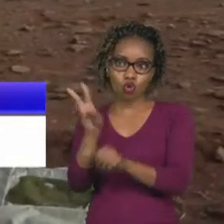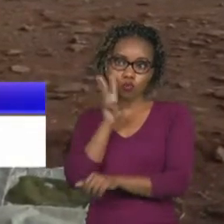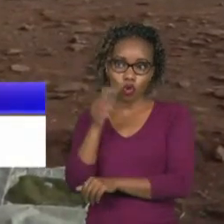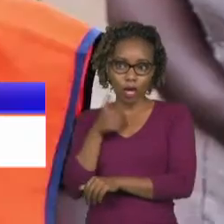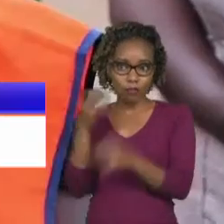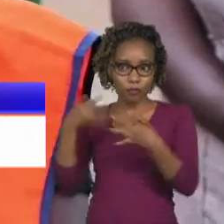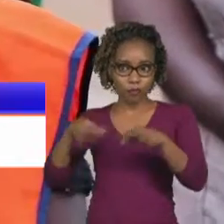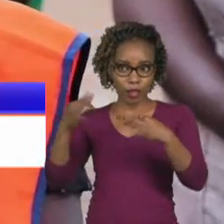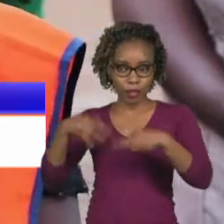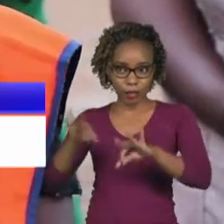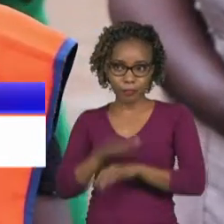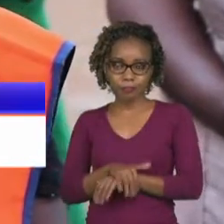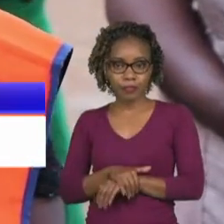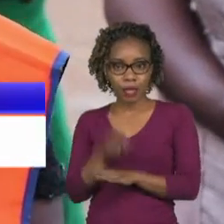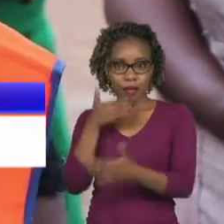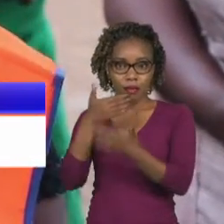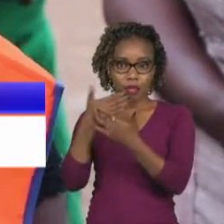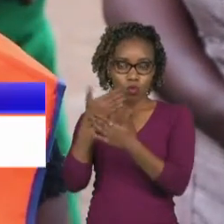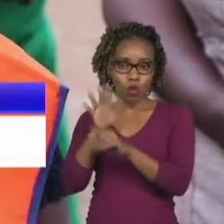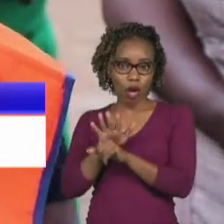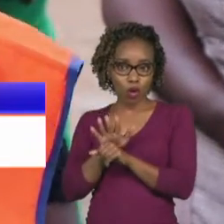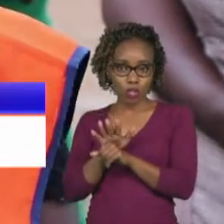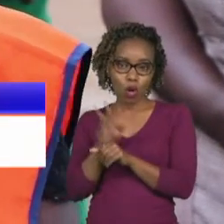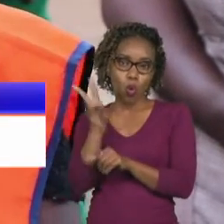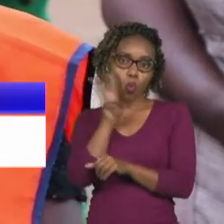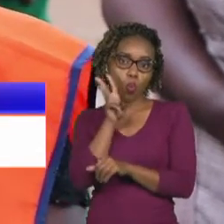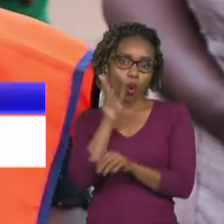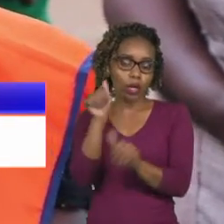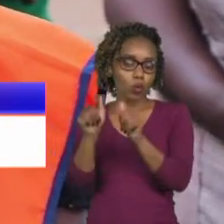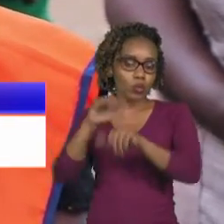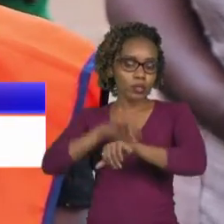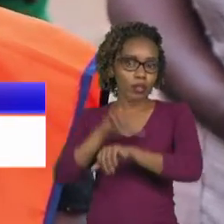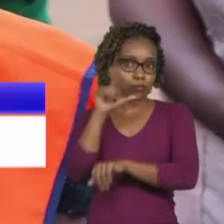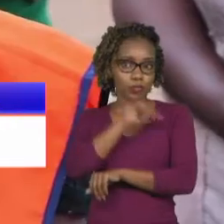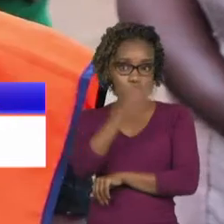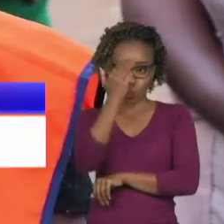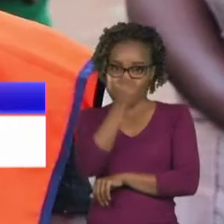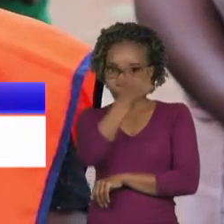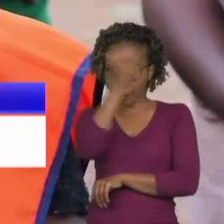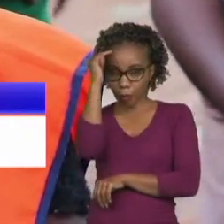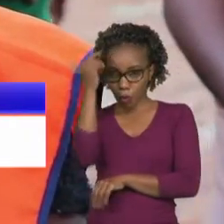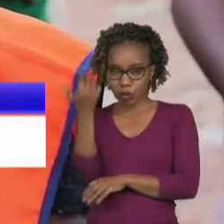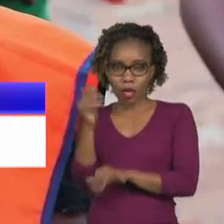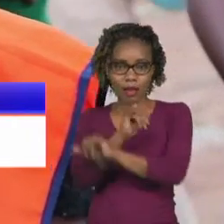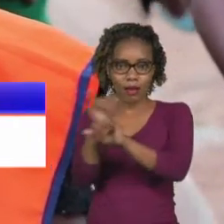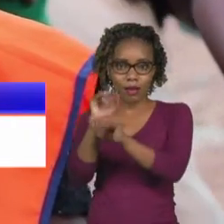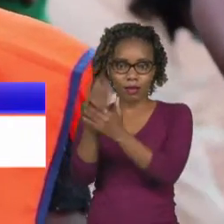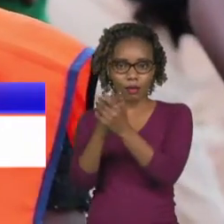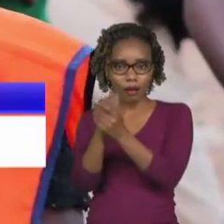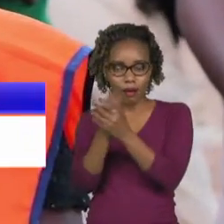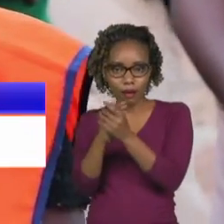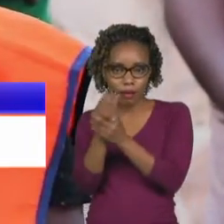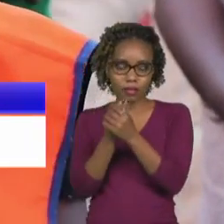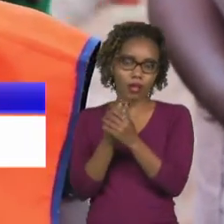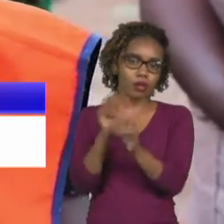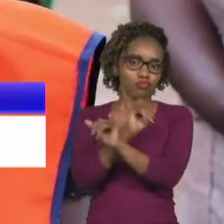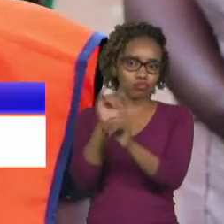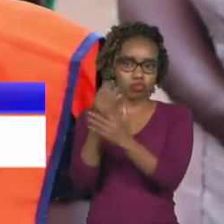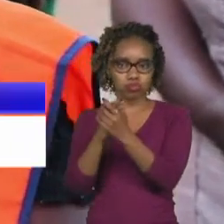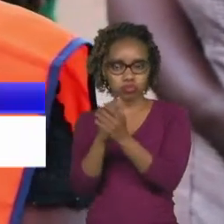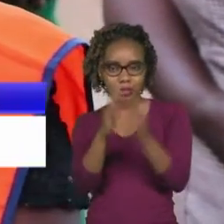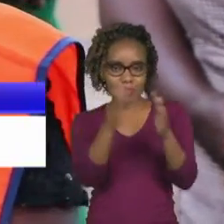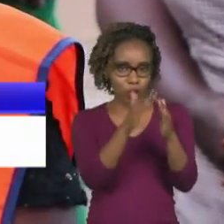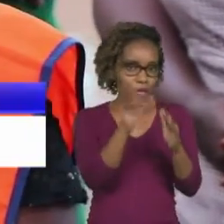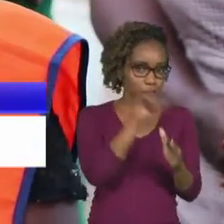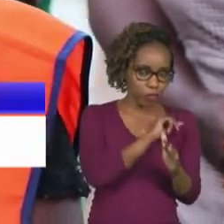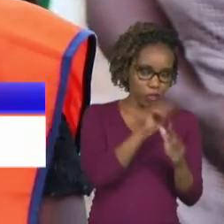free. Tunashukuru ni kwa ajili ya hii maji, juu tutakuwa tukinawa mikono, tukikaa tunanawa mikono, tukienda kwa choo